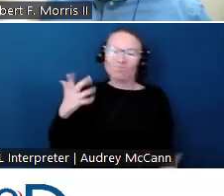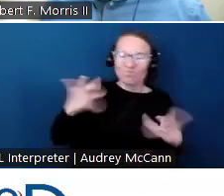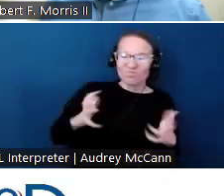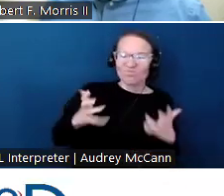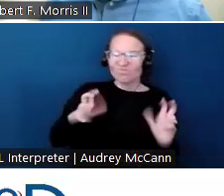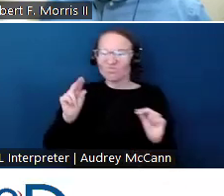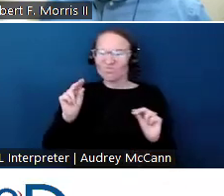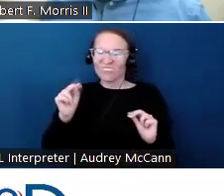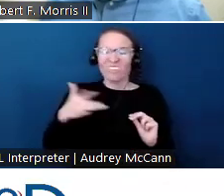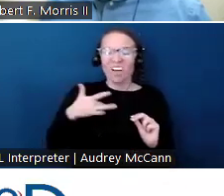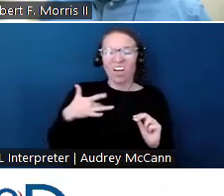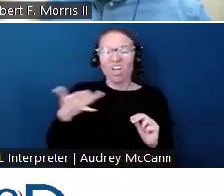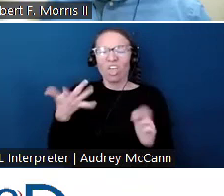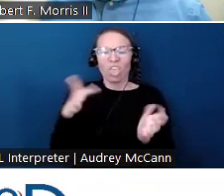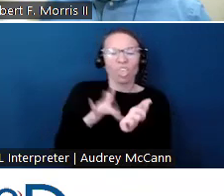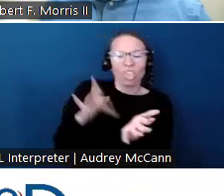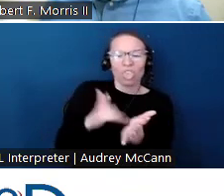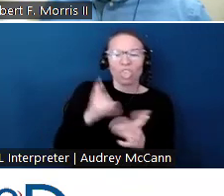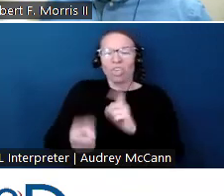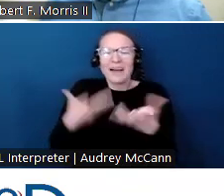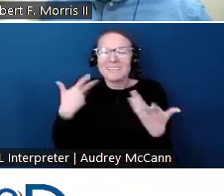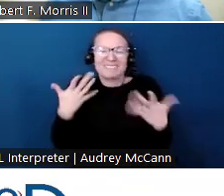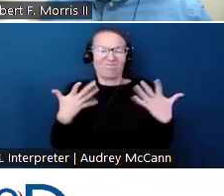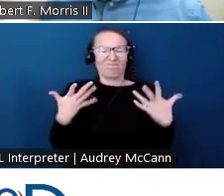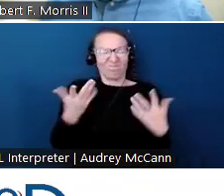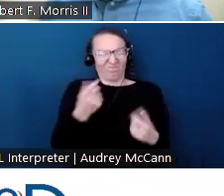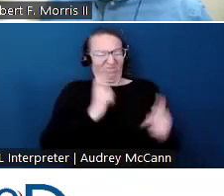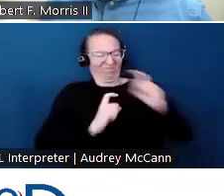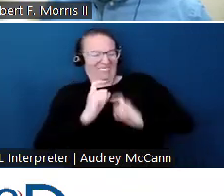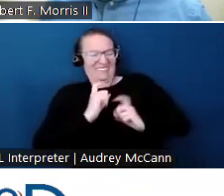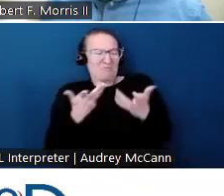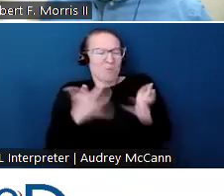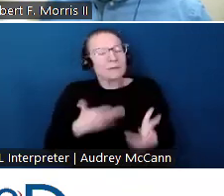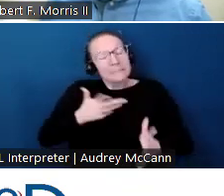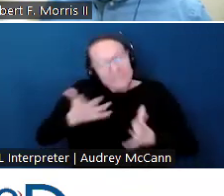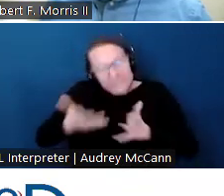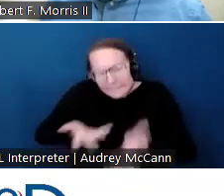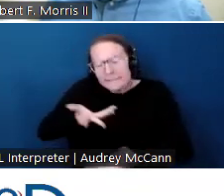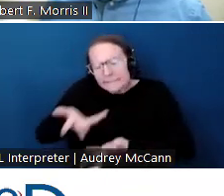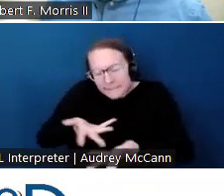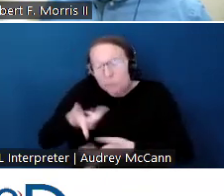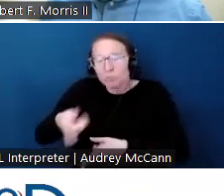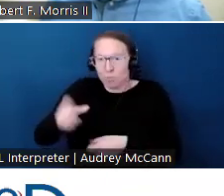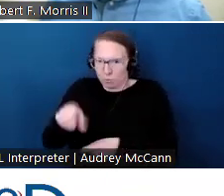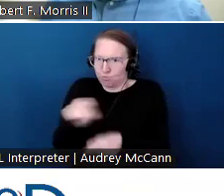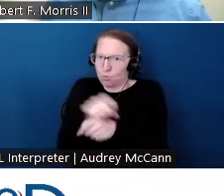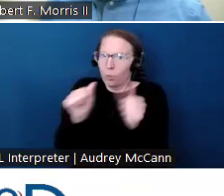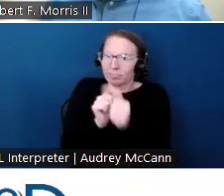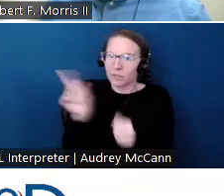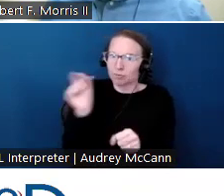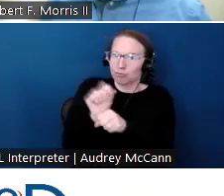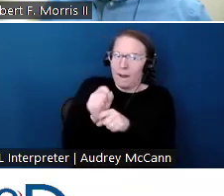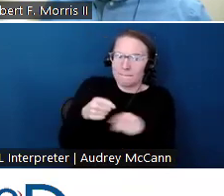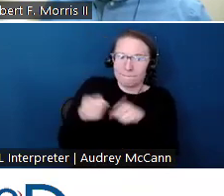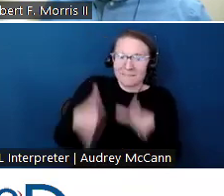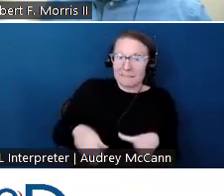like was a handout. So there was a lot of working with him. He was working with a job specialist within my office too,